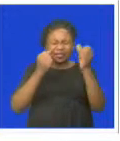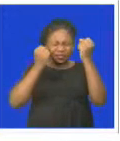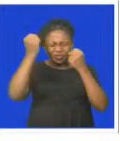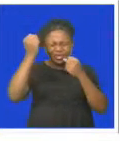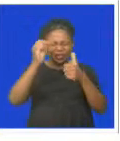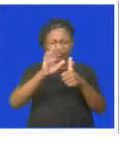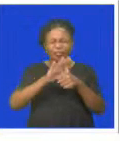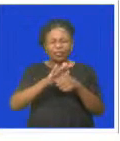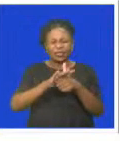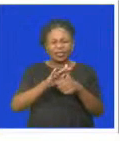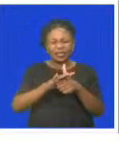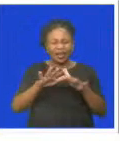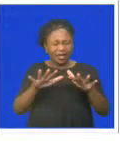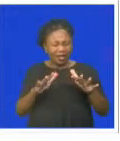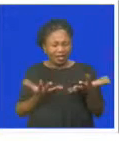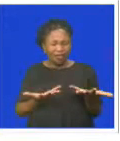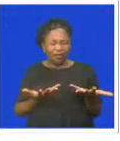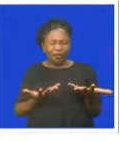A soldier